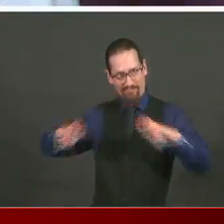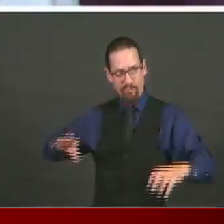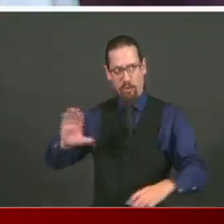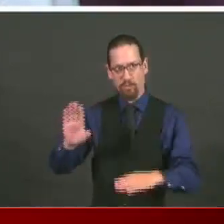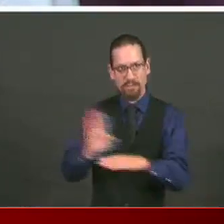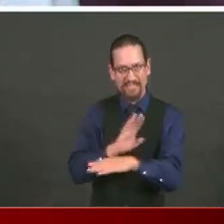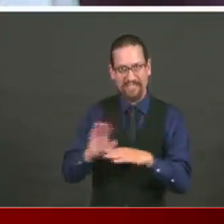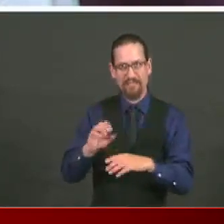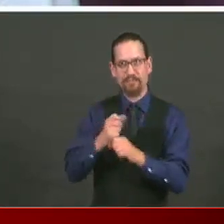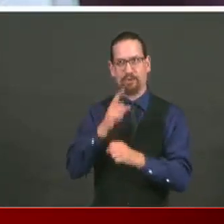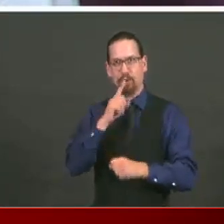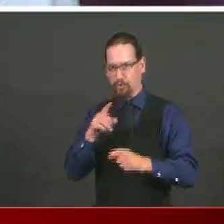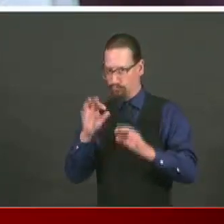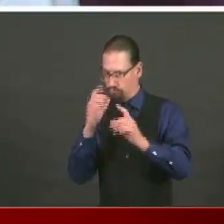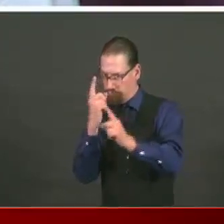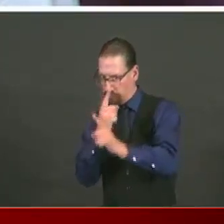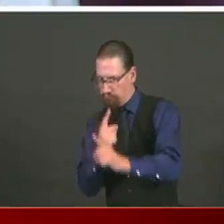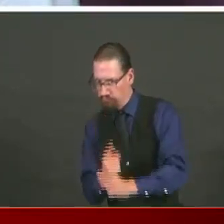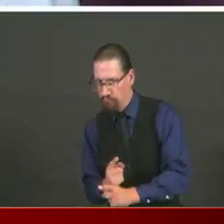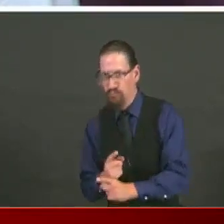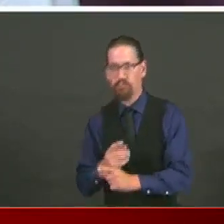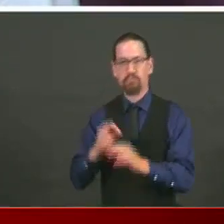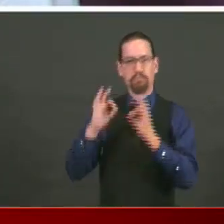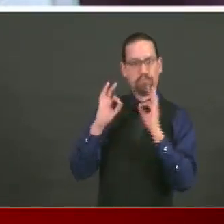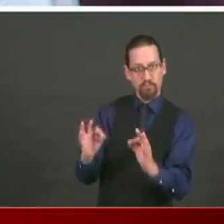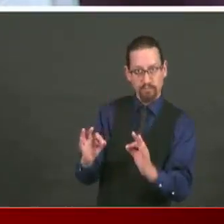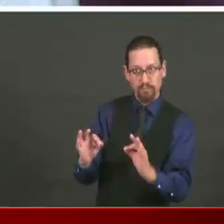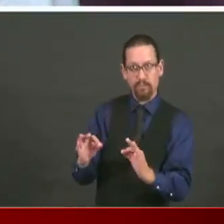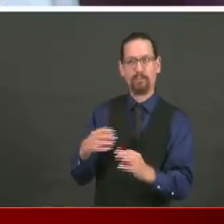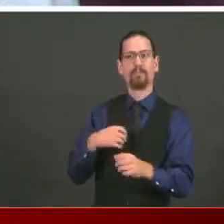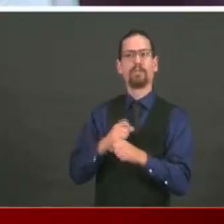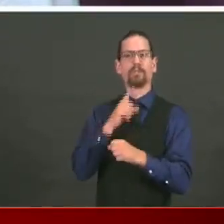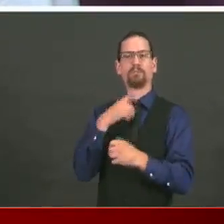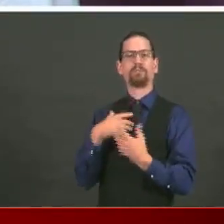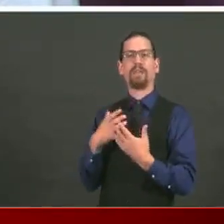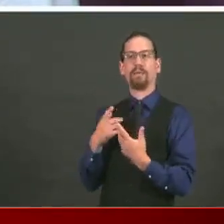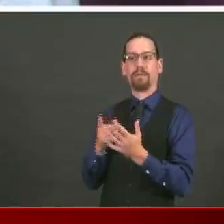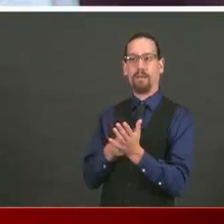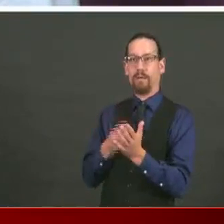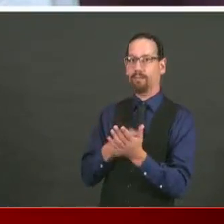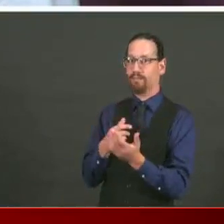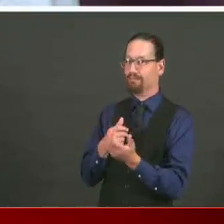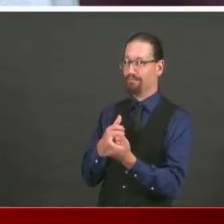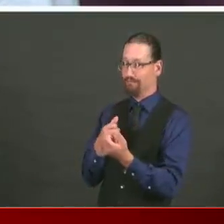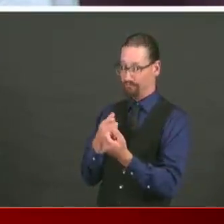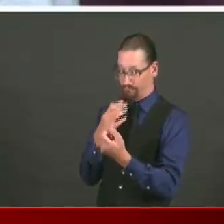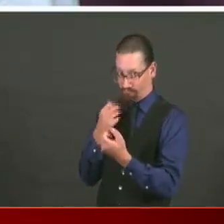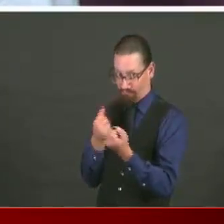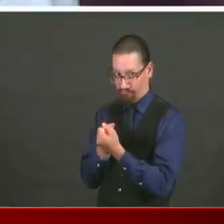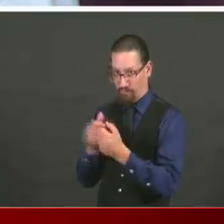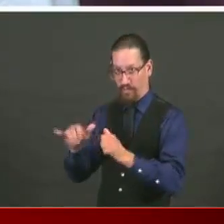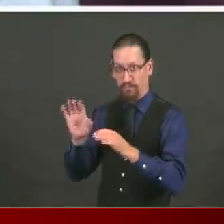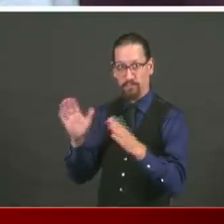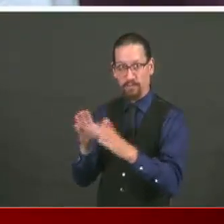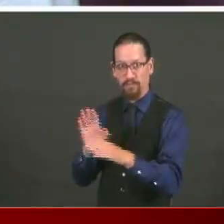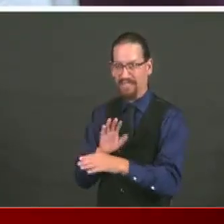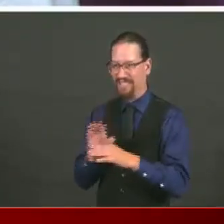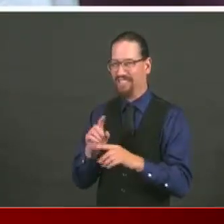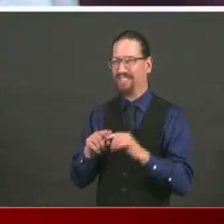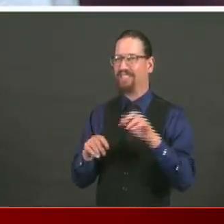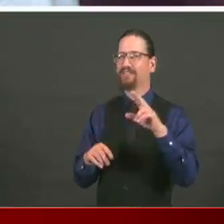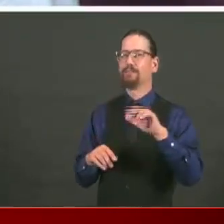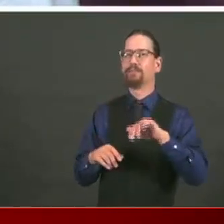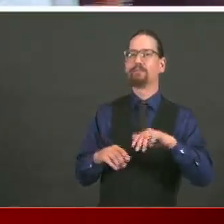tests may not be super majority in favor of a small business. Again, we want to move rapidly, but we want to ensure that we